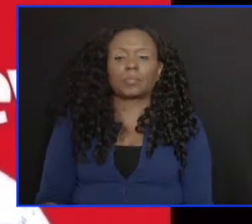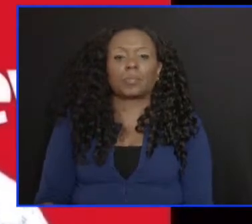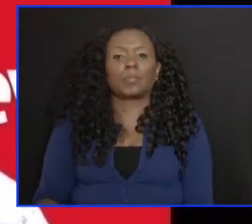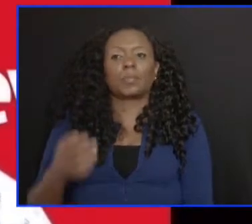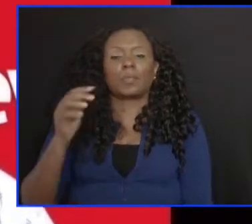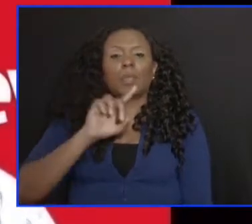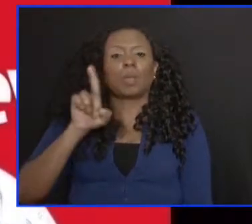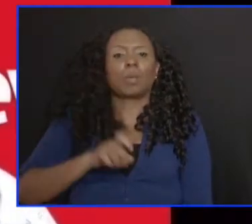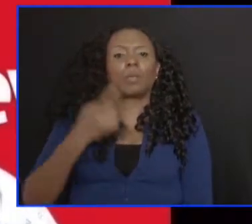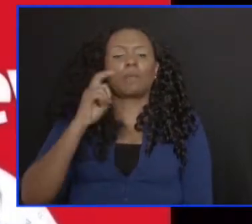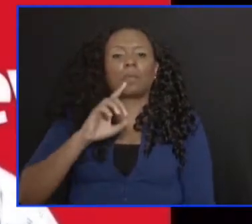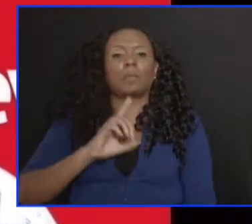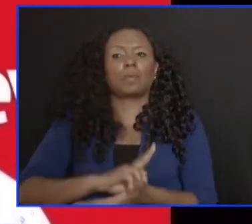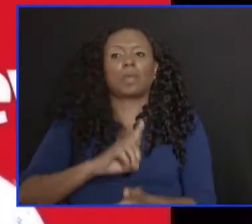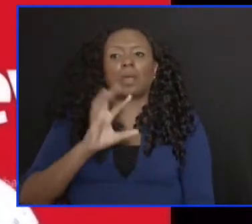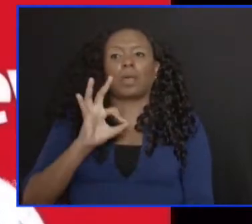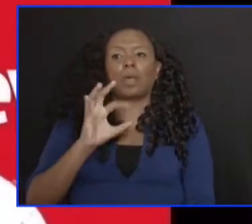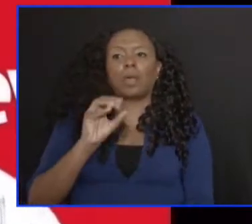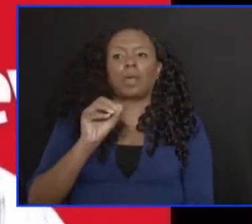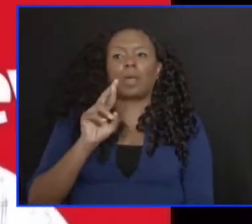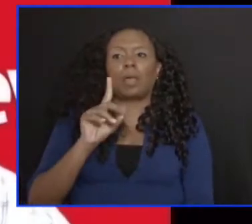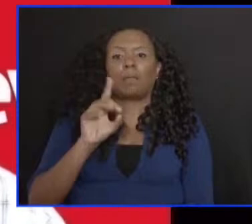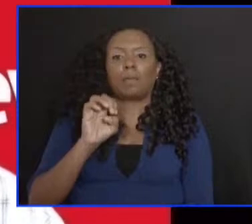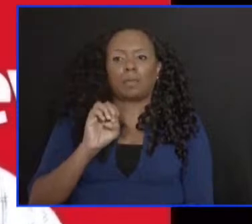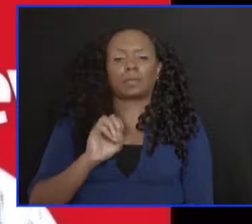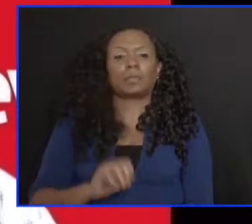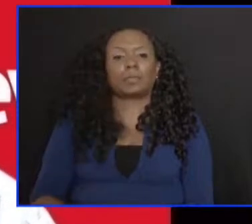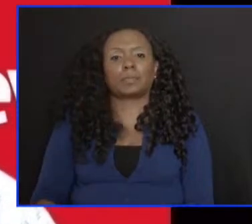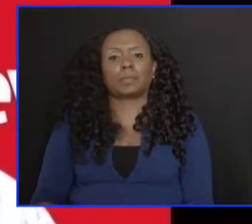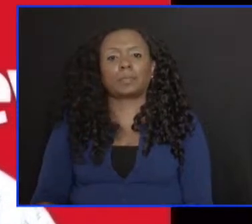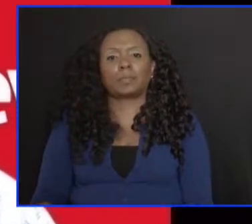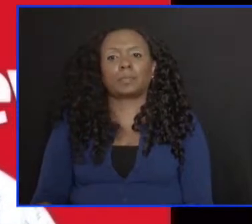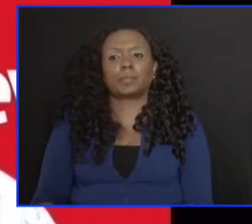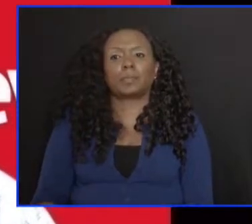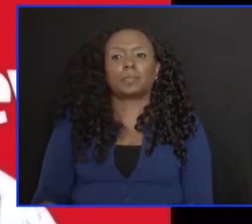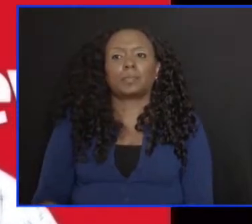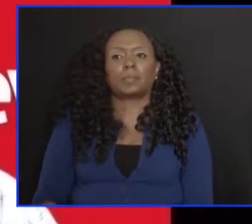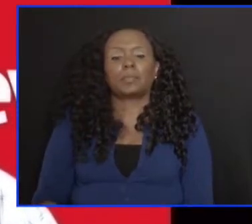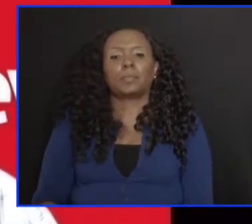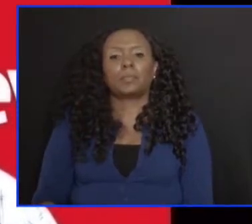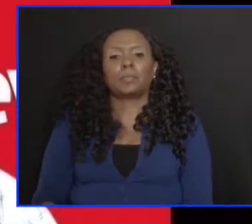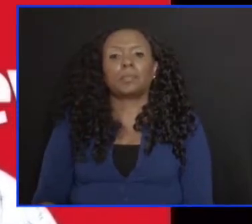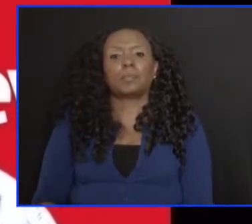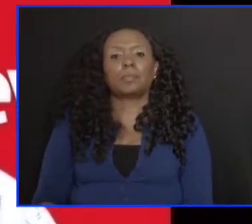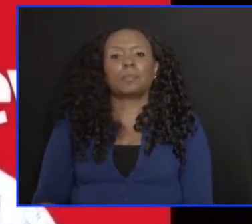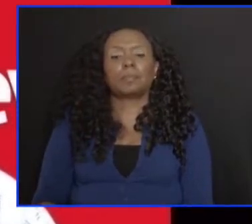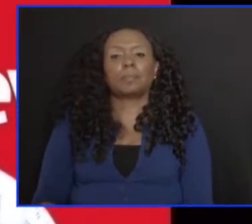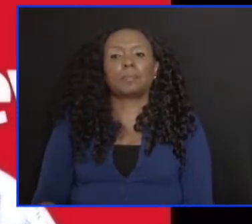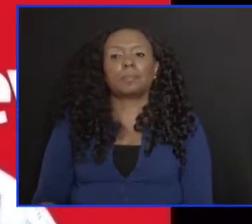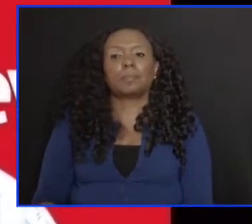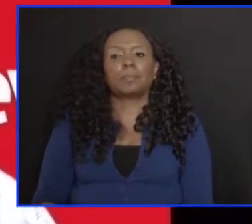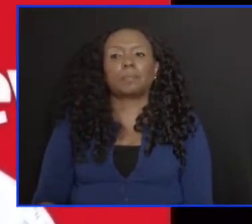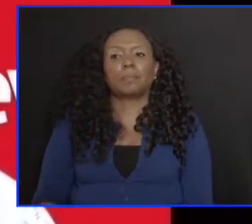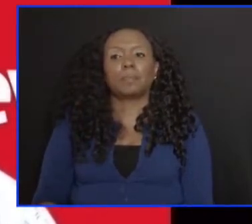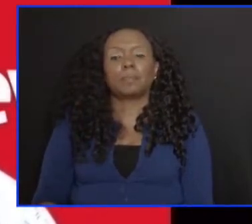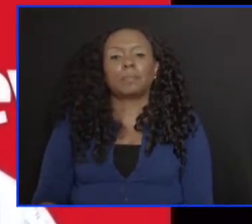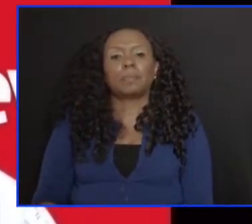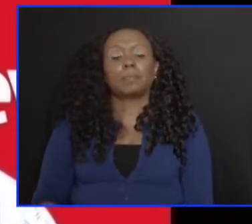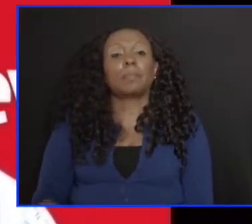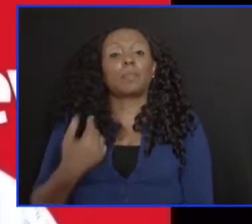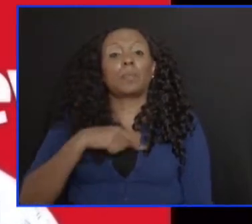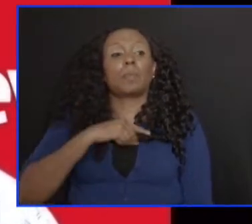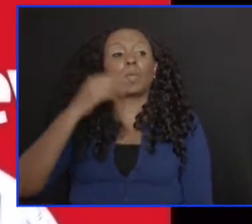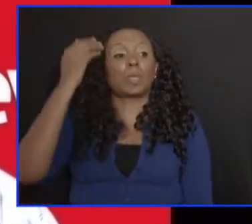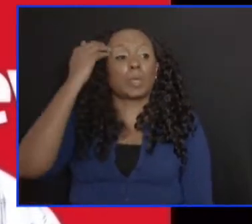Forde, the epidemiological manifestations of both the Delta variant and the Omicron variant